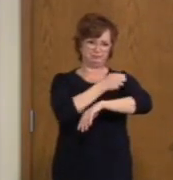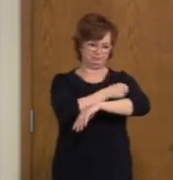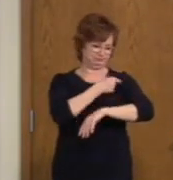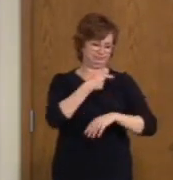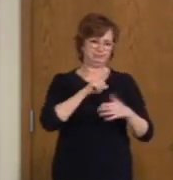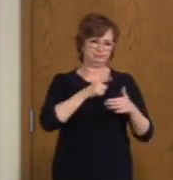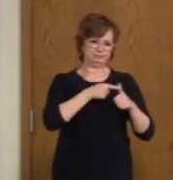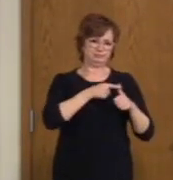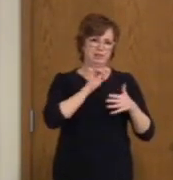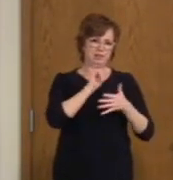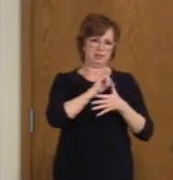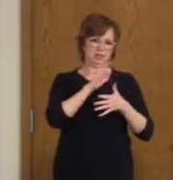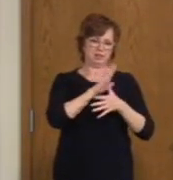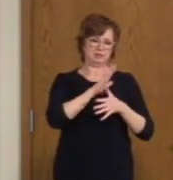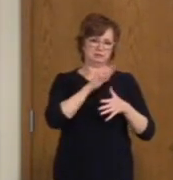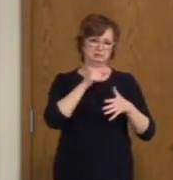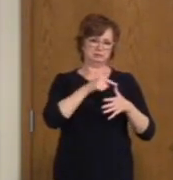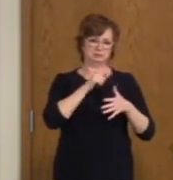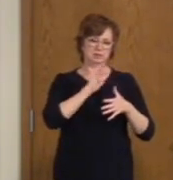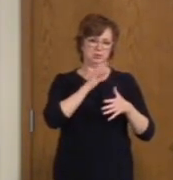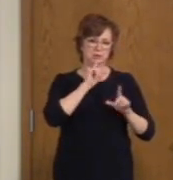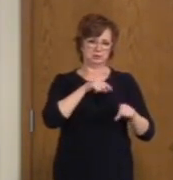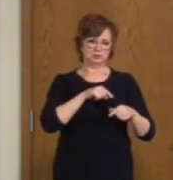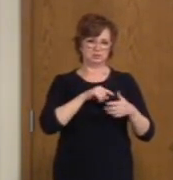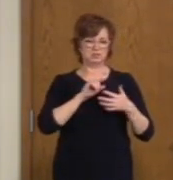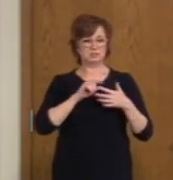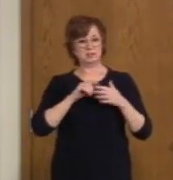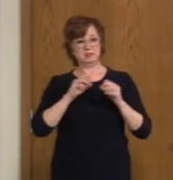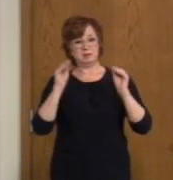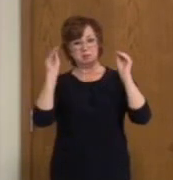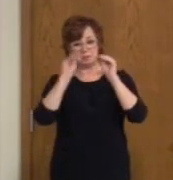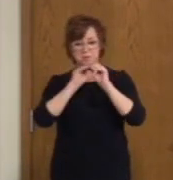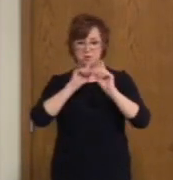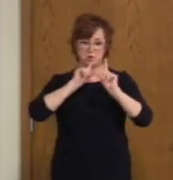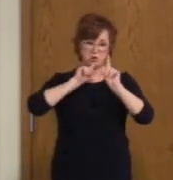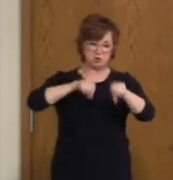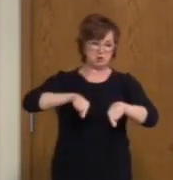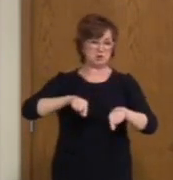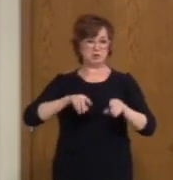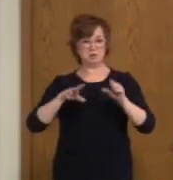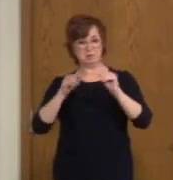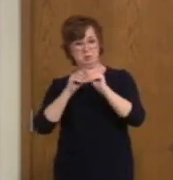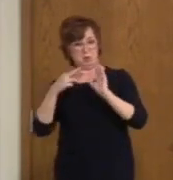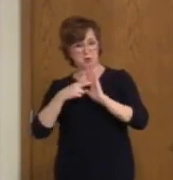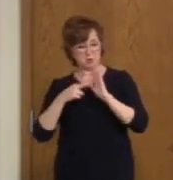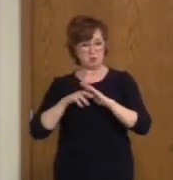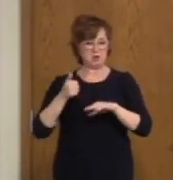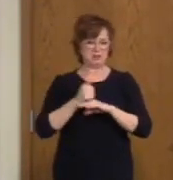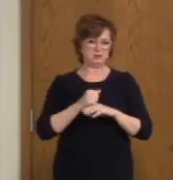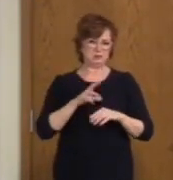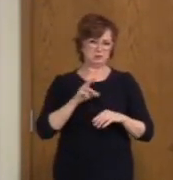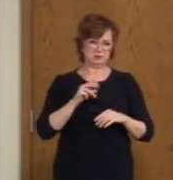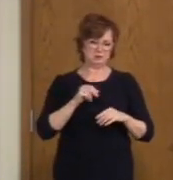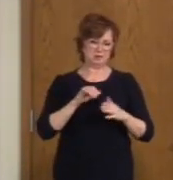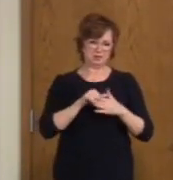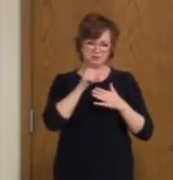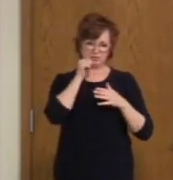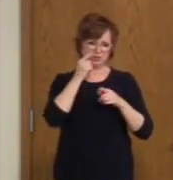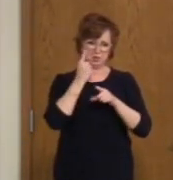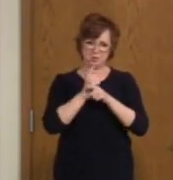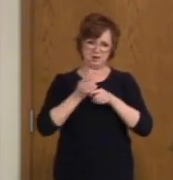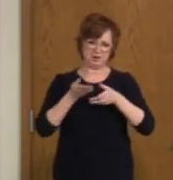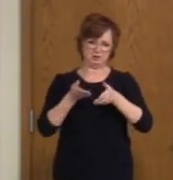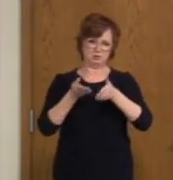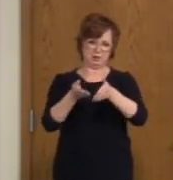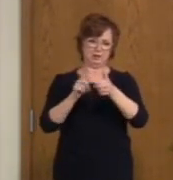have significant public health measures in place. We're asking people to be extra diligent over the course of the next number of weeks as we find our way